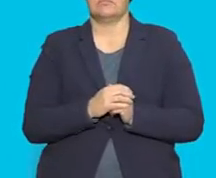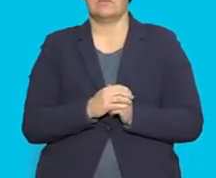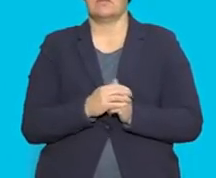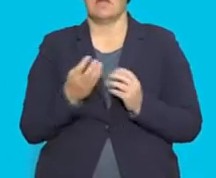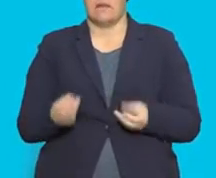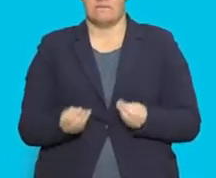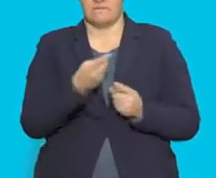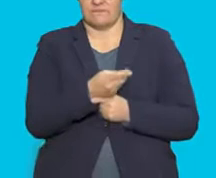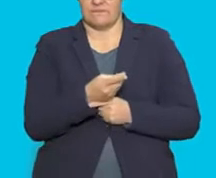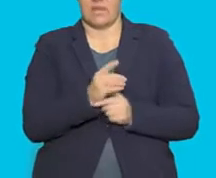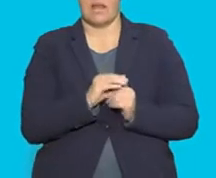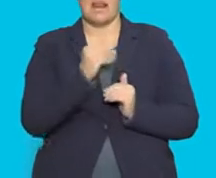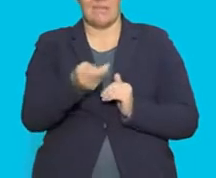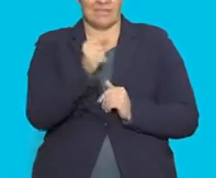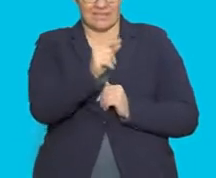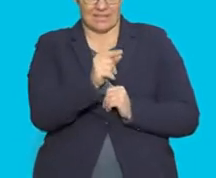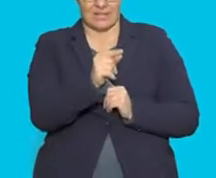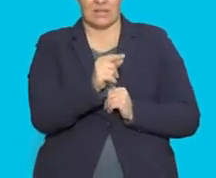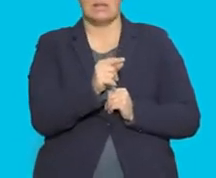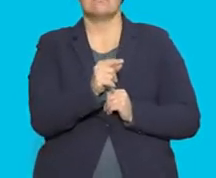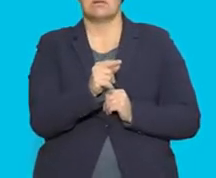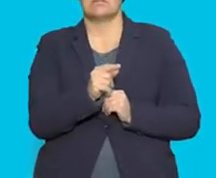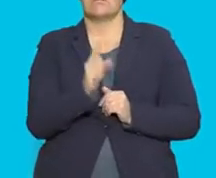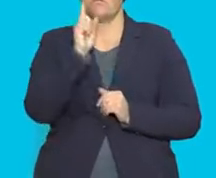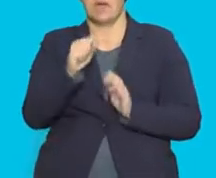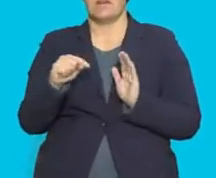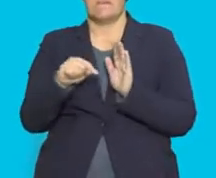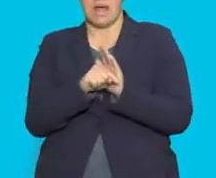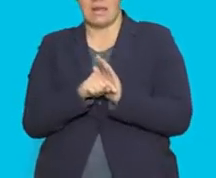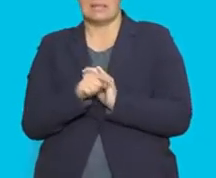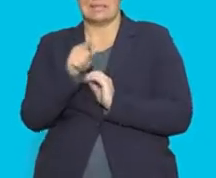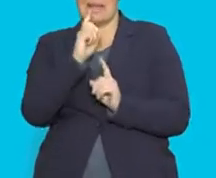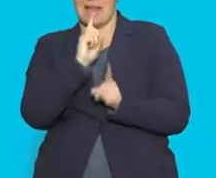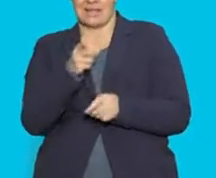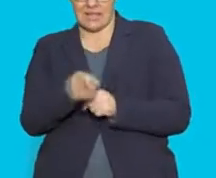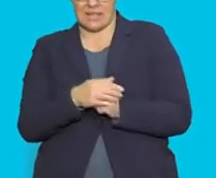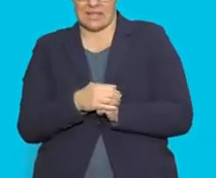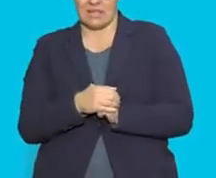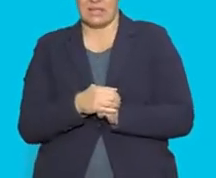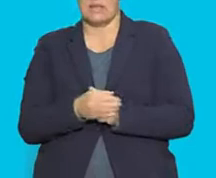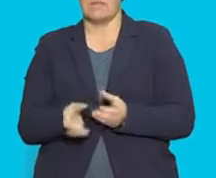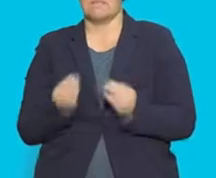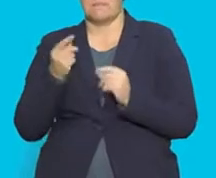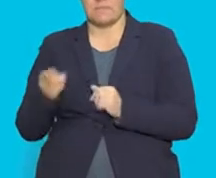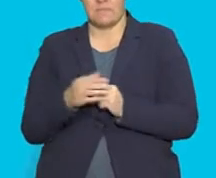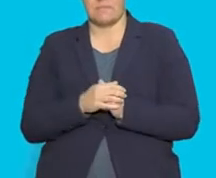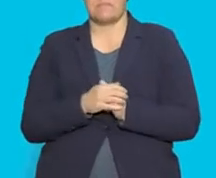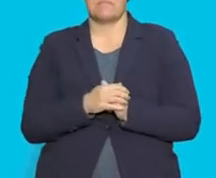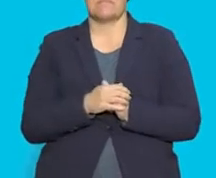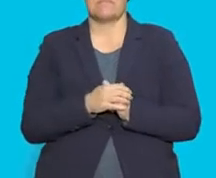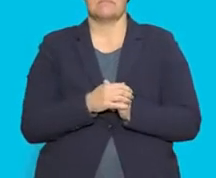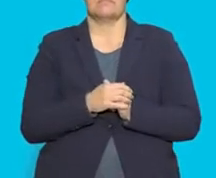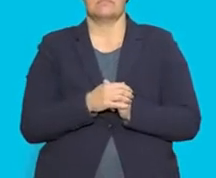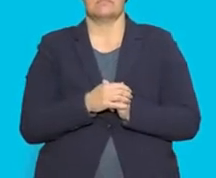much, and then with this much, I will then say 1 minus this answer, which will give me that. So this will